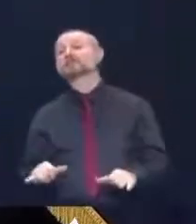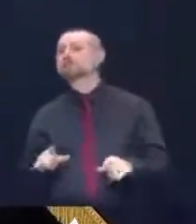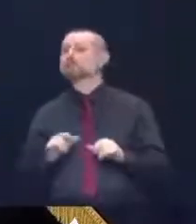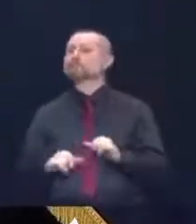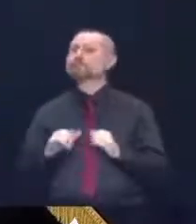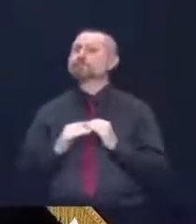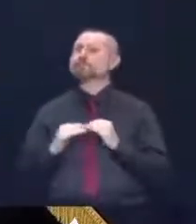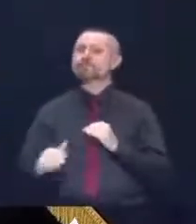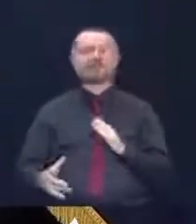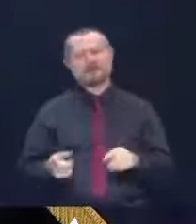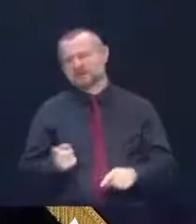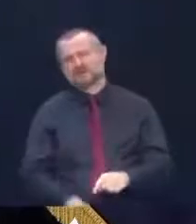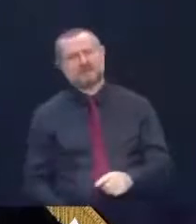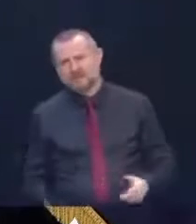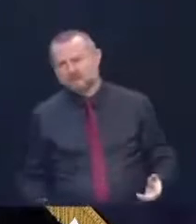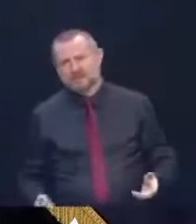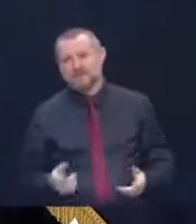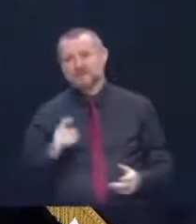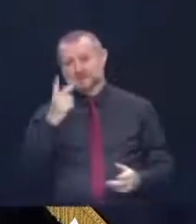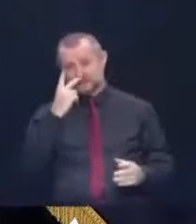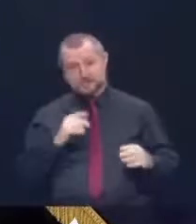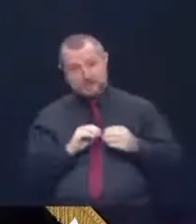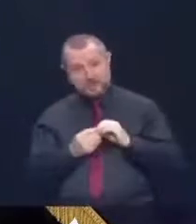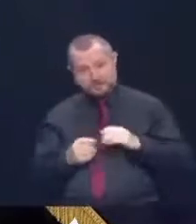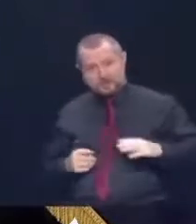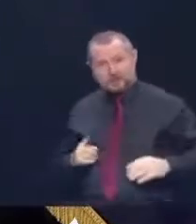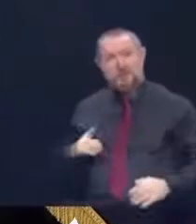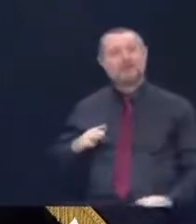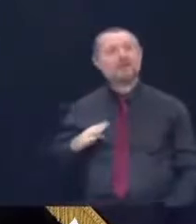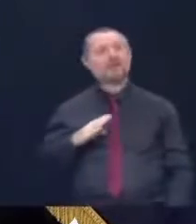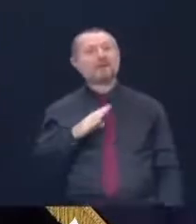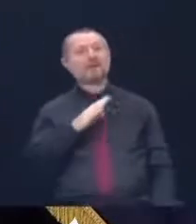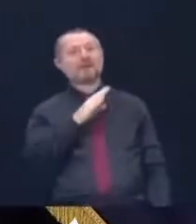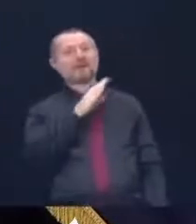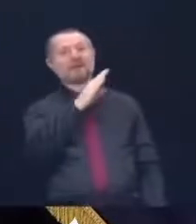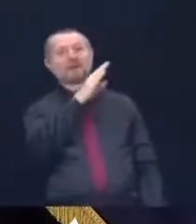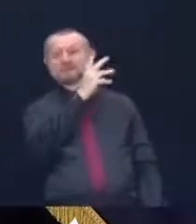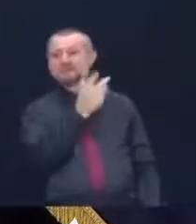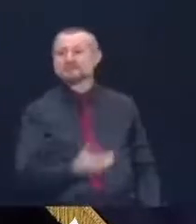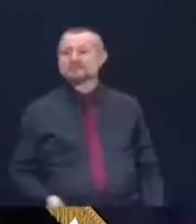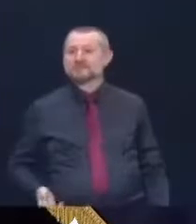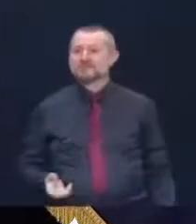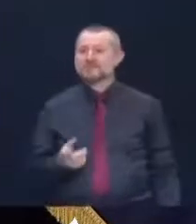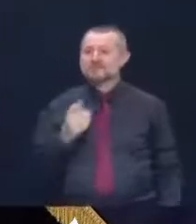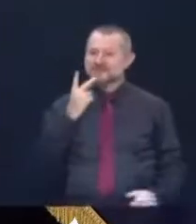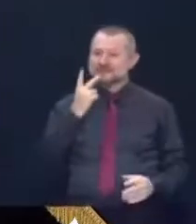that current rate of increase. You're